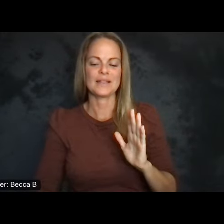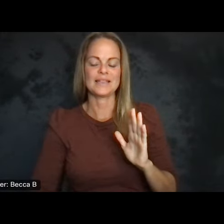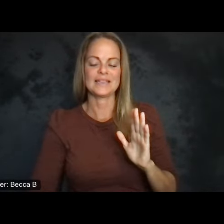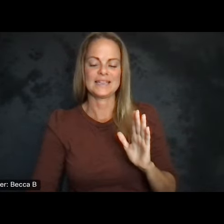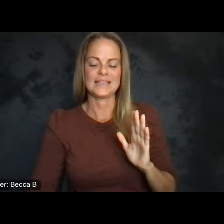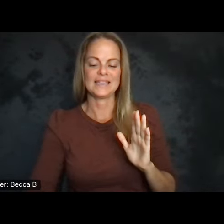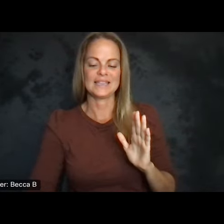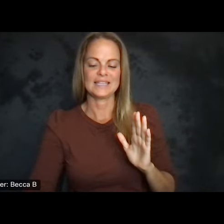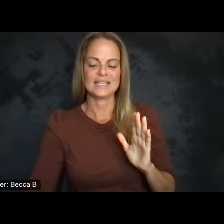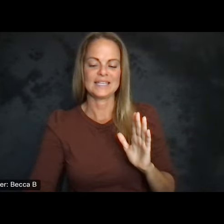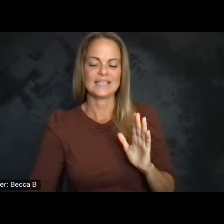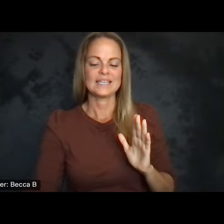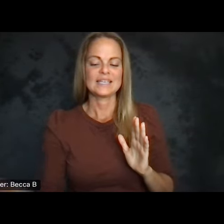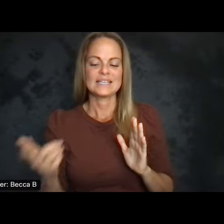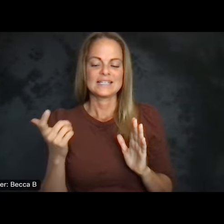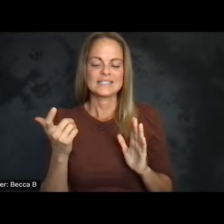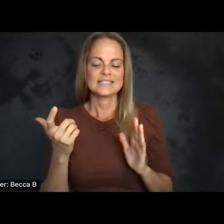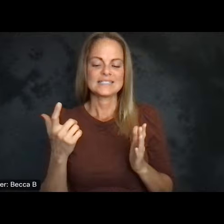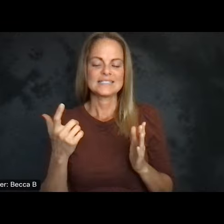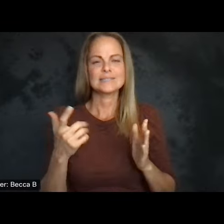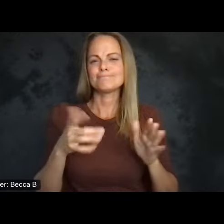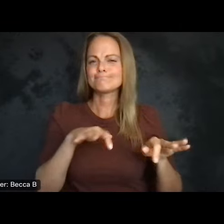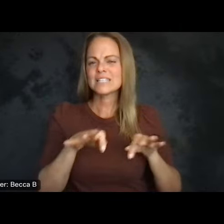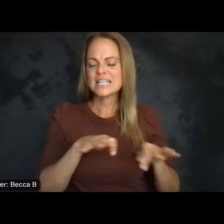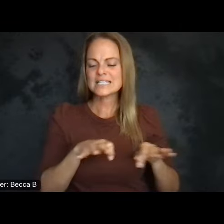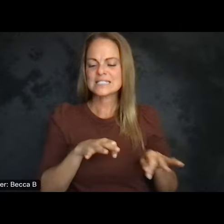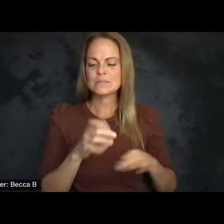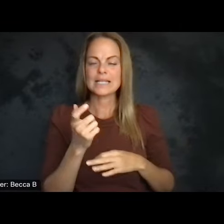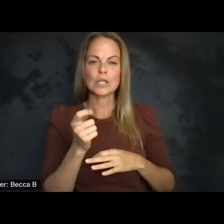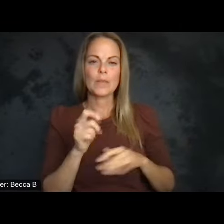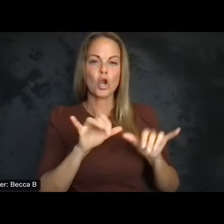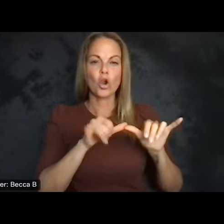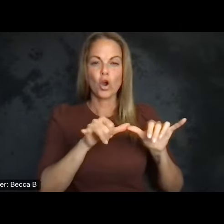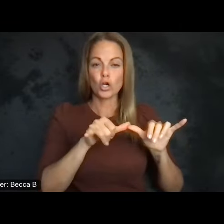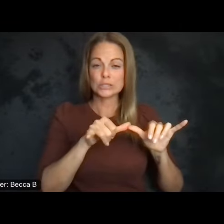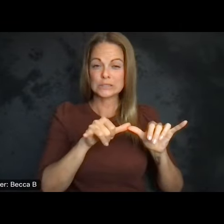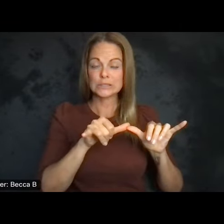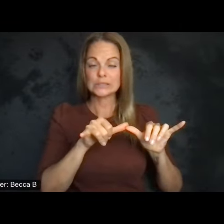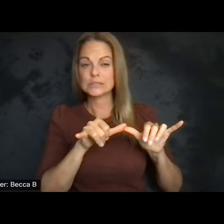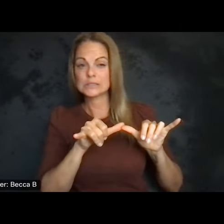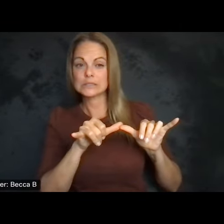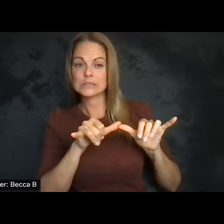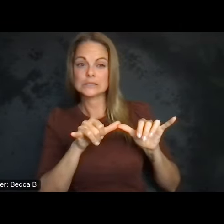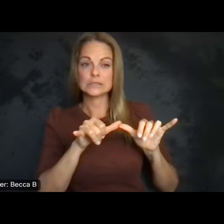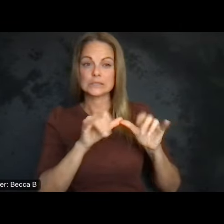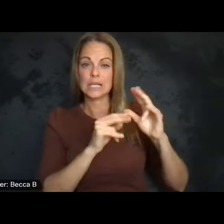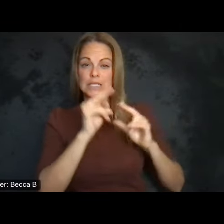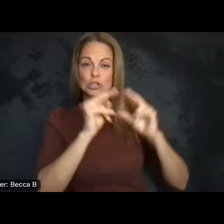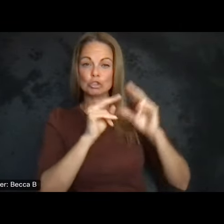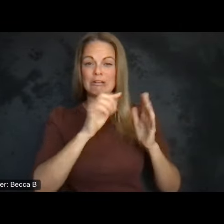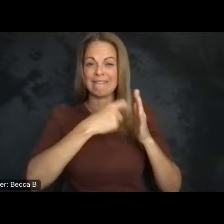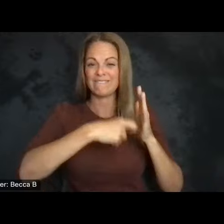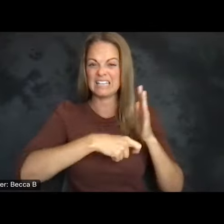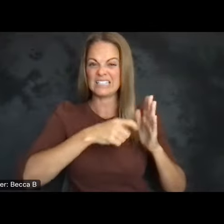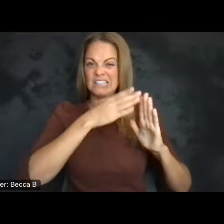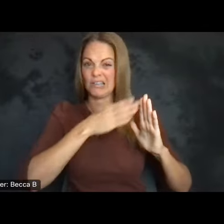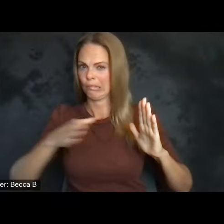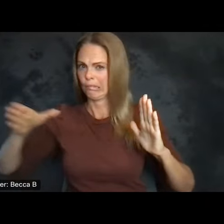talk to me a little bit about, I noticed these architect and engineering fees, they're kind of like all over the board.